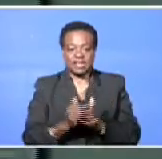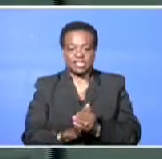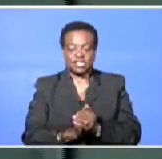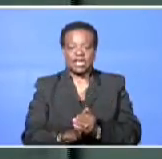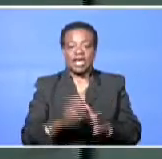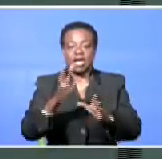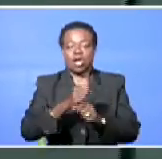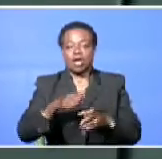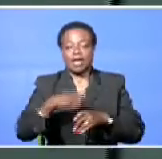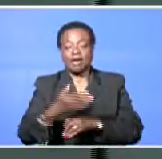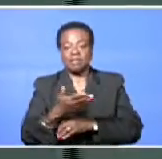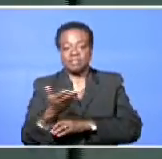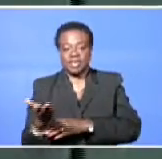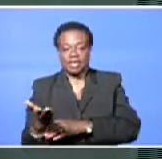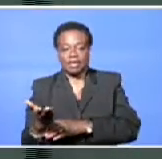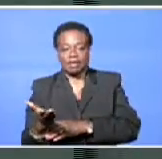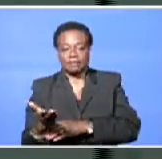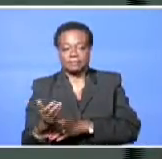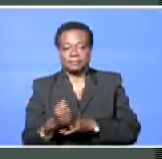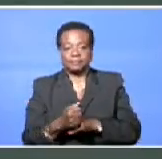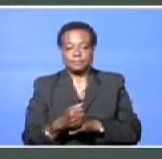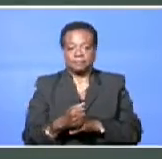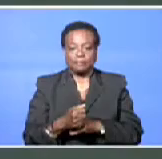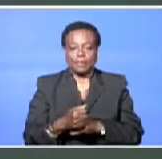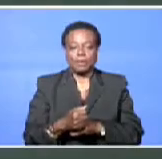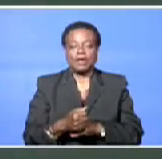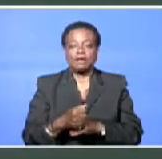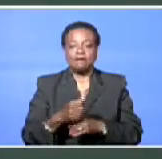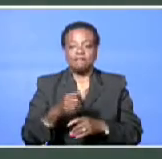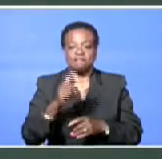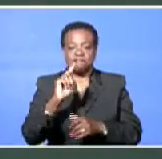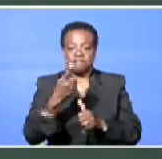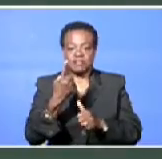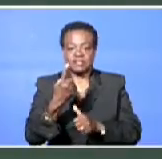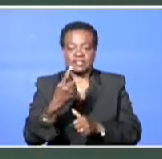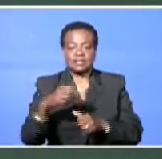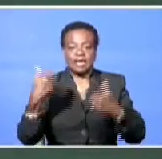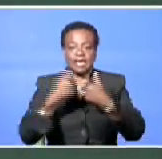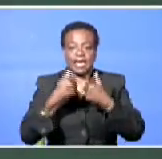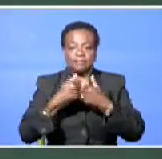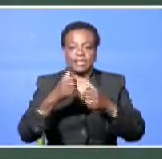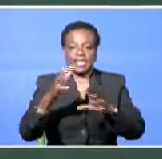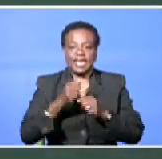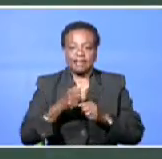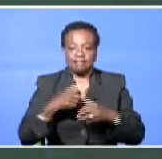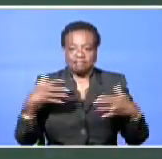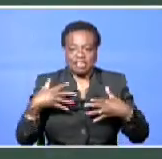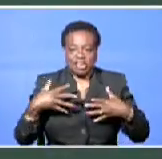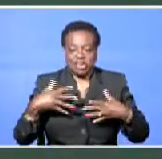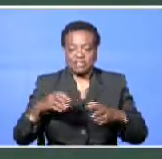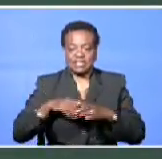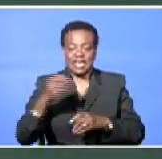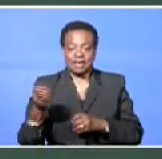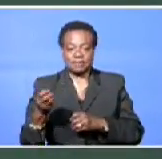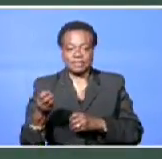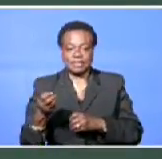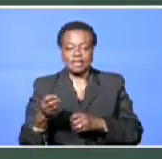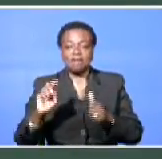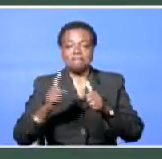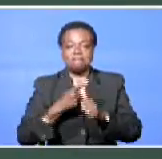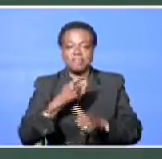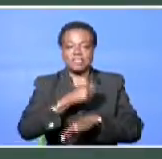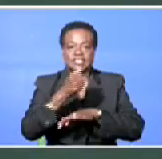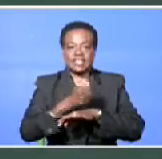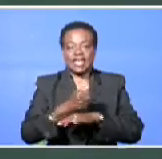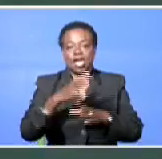3 games to get all the nerves out and then, do the best I could. First set, I was able to get in